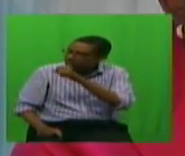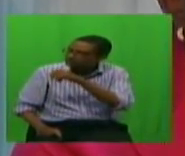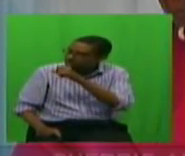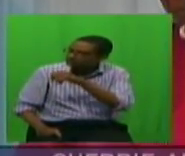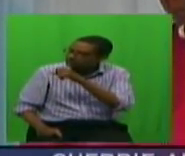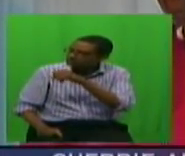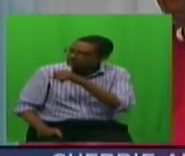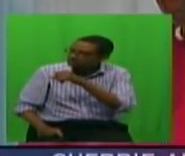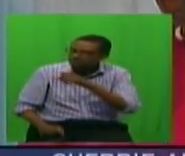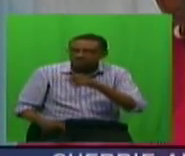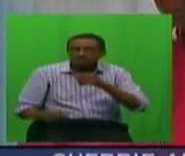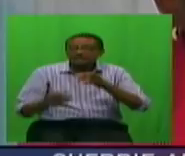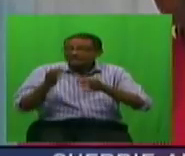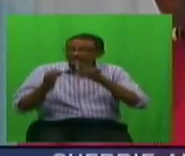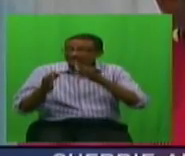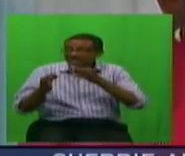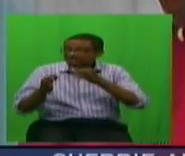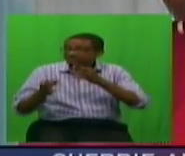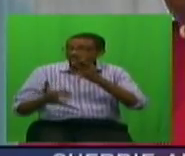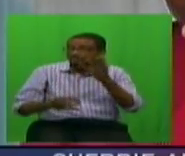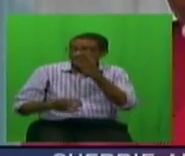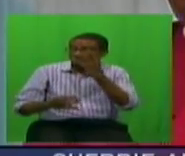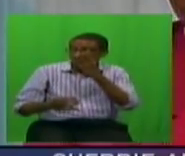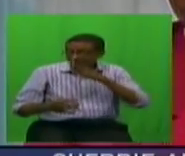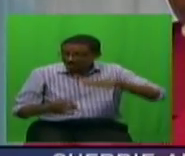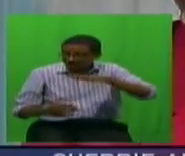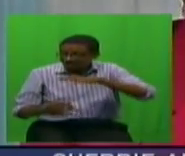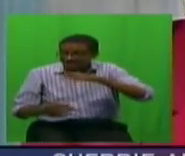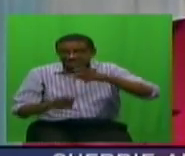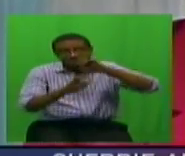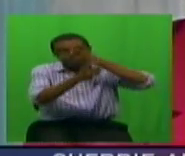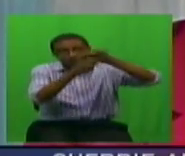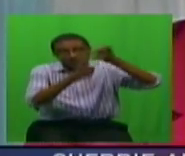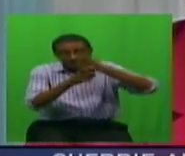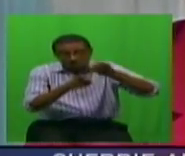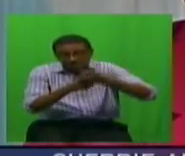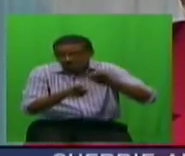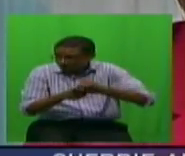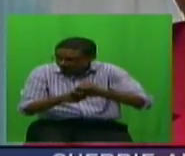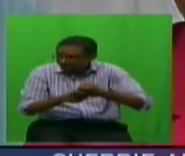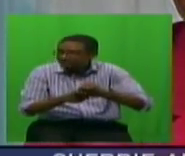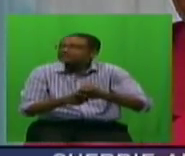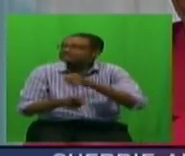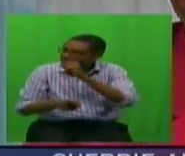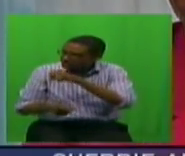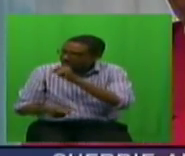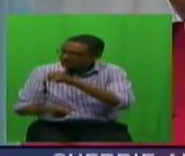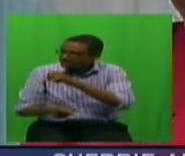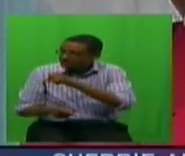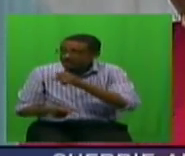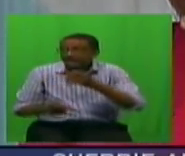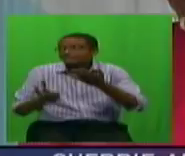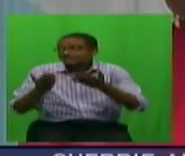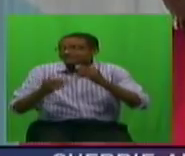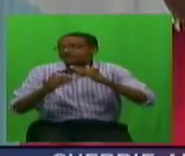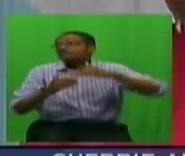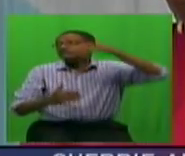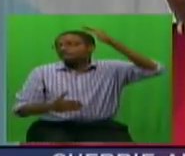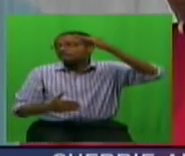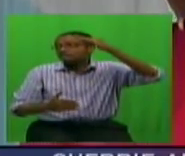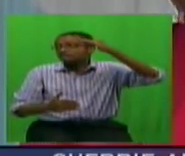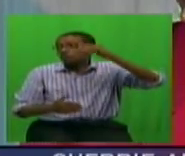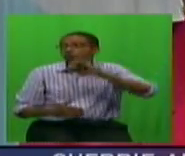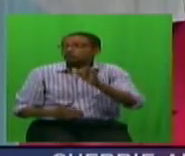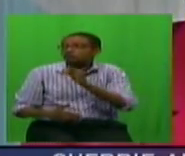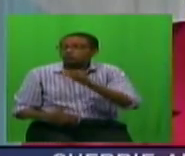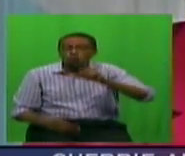had damages in all those 4 areas, yes, they can. And it could go even higher because they also have the $1,000 per individual for